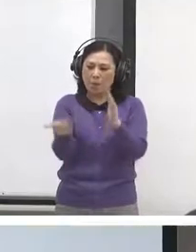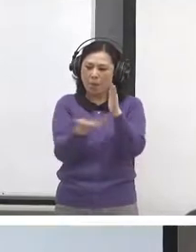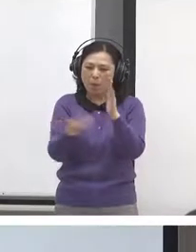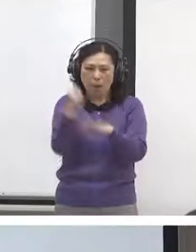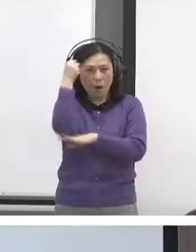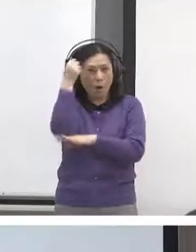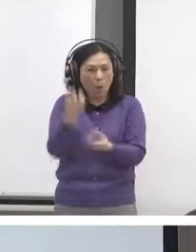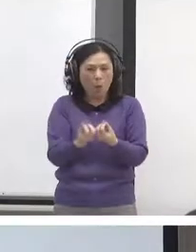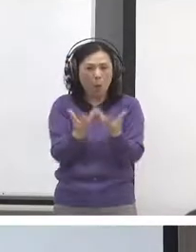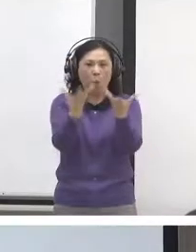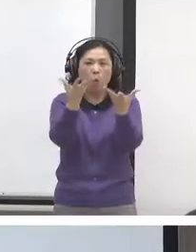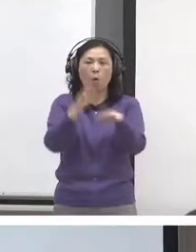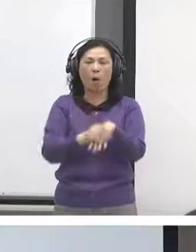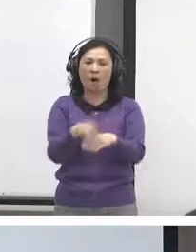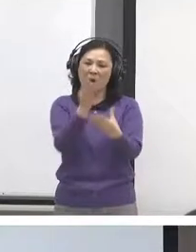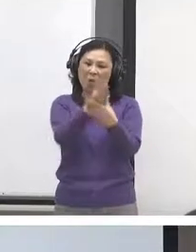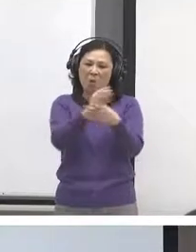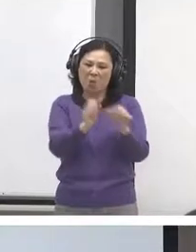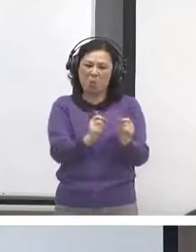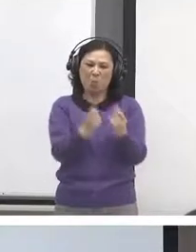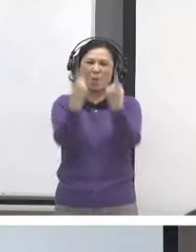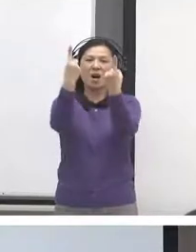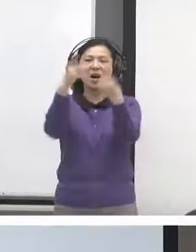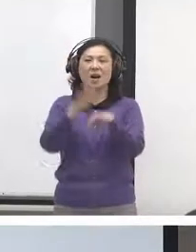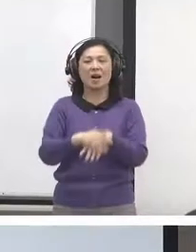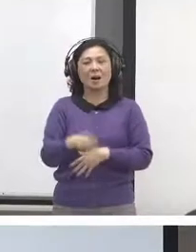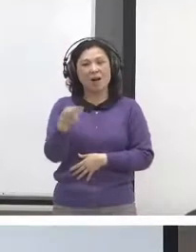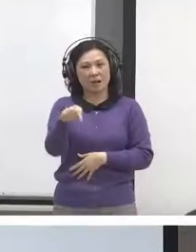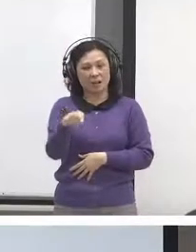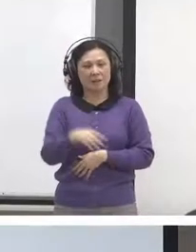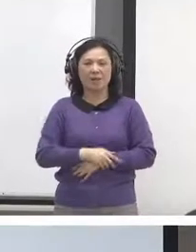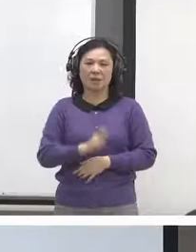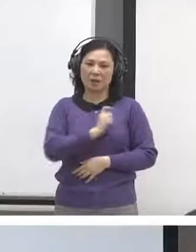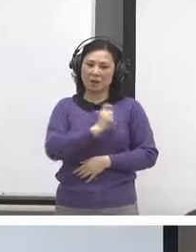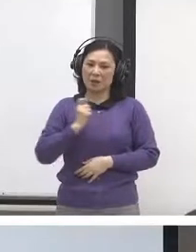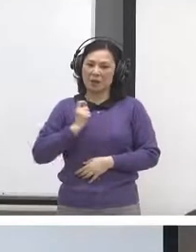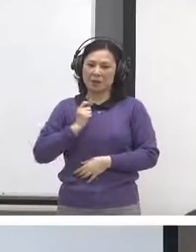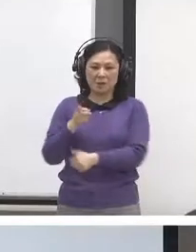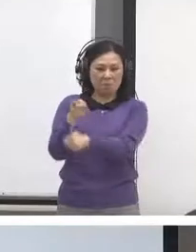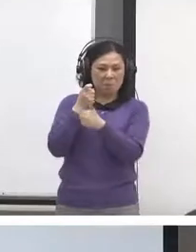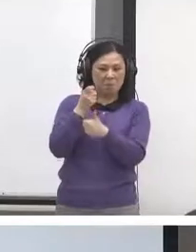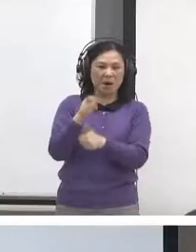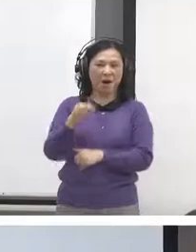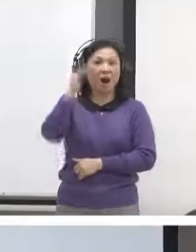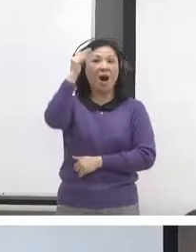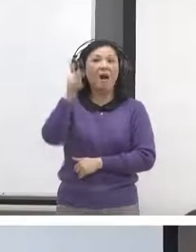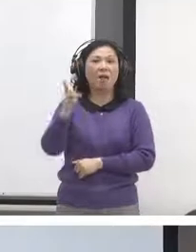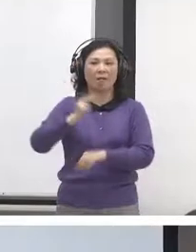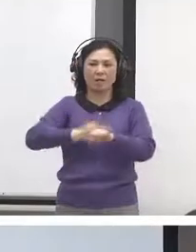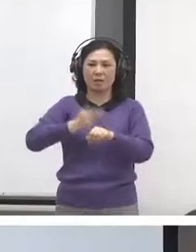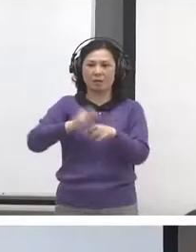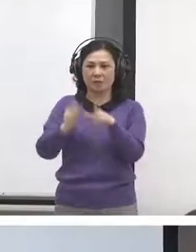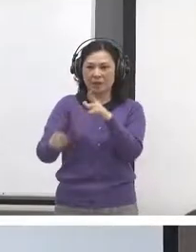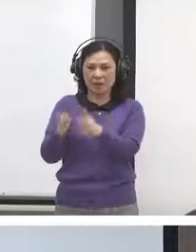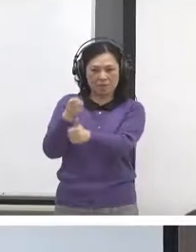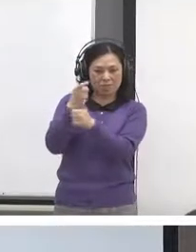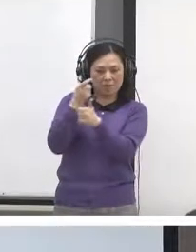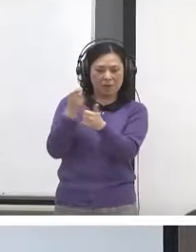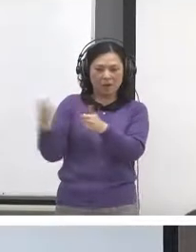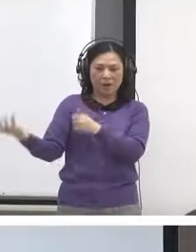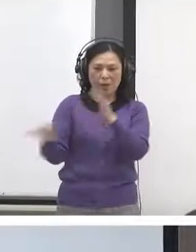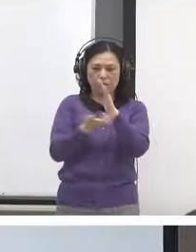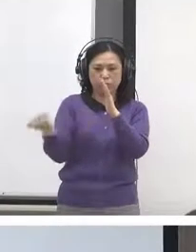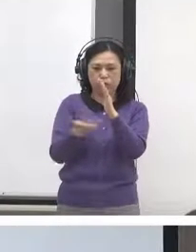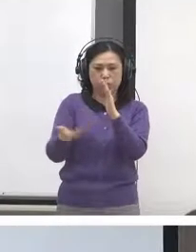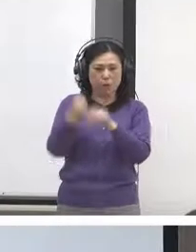is exactly because of Toronto's success in attracting technology companies and skilled labor. But this has changed our city in a lot of